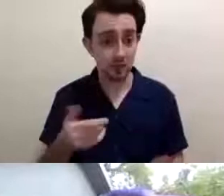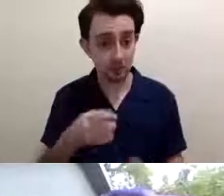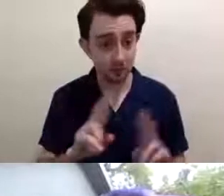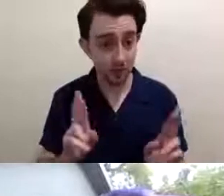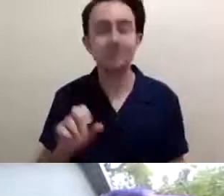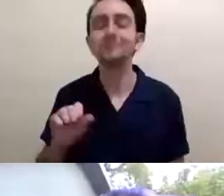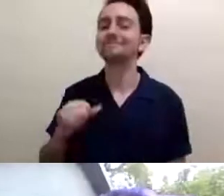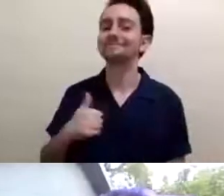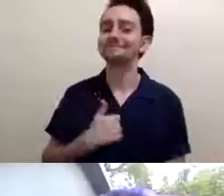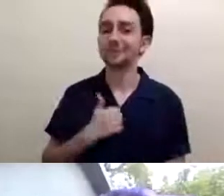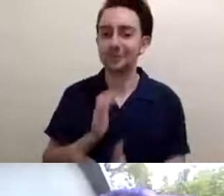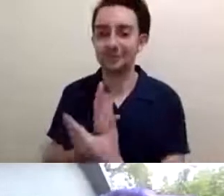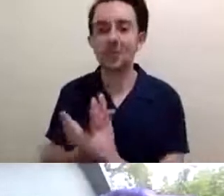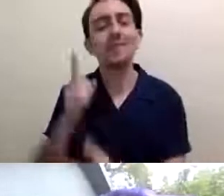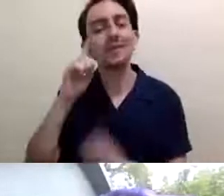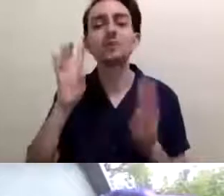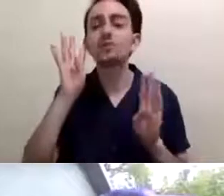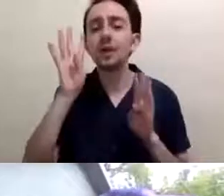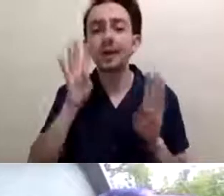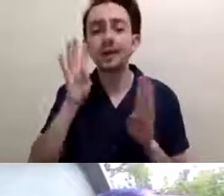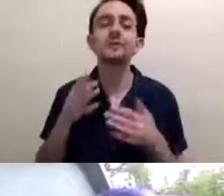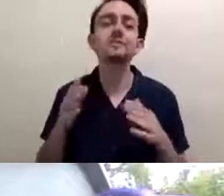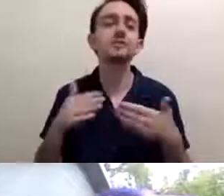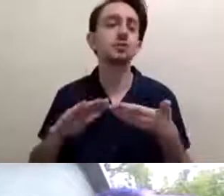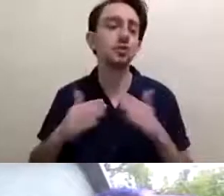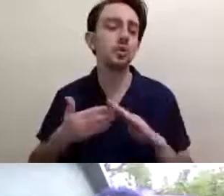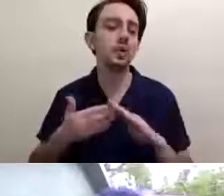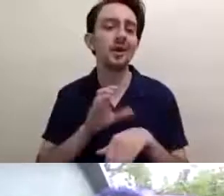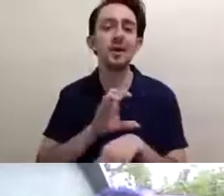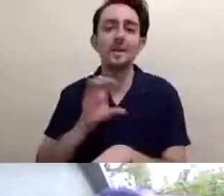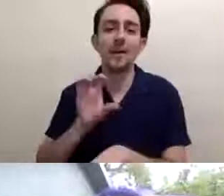the Creative Community Empowerment Plan speaks best to my skill set.